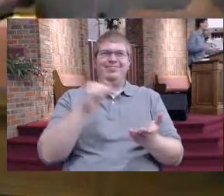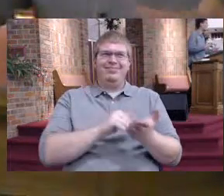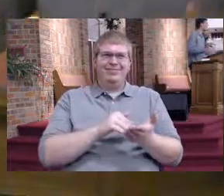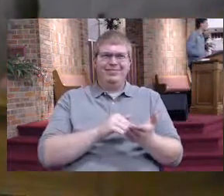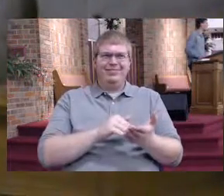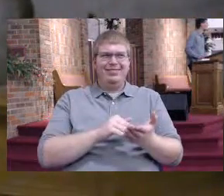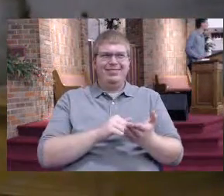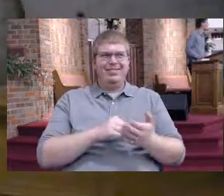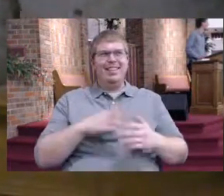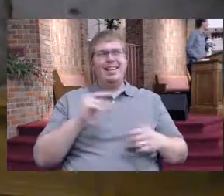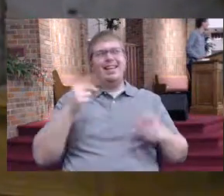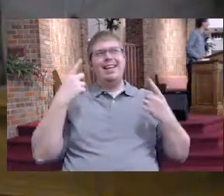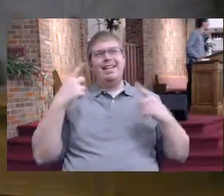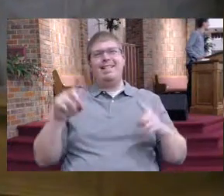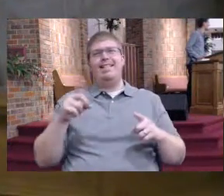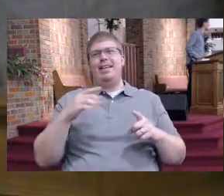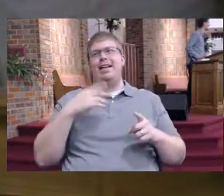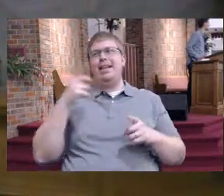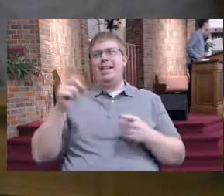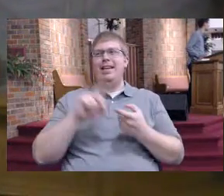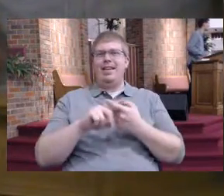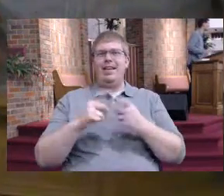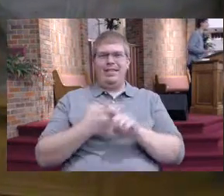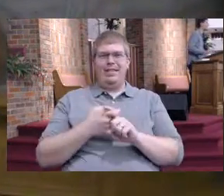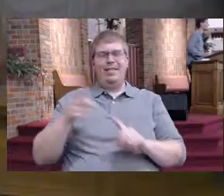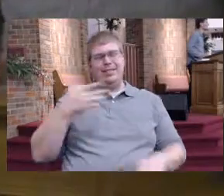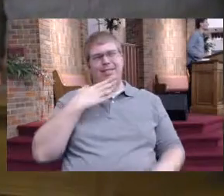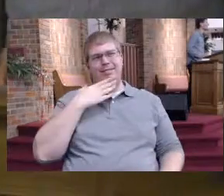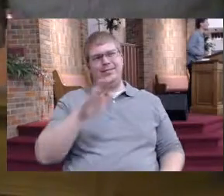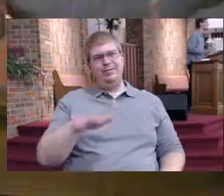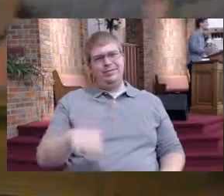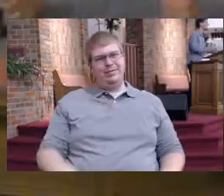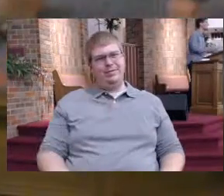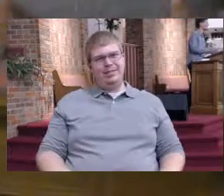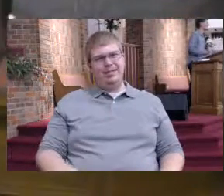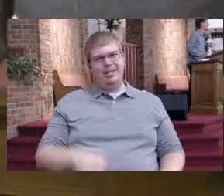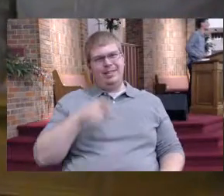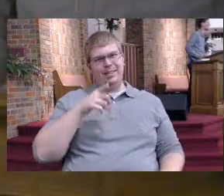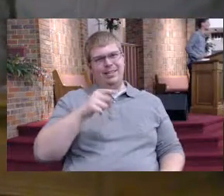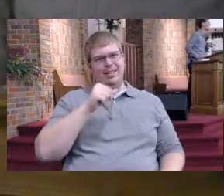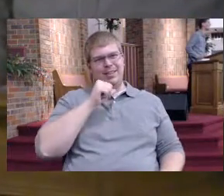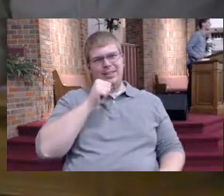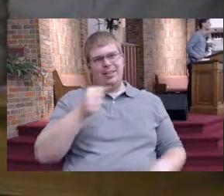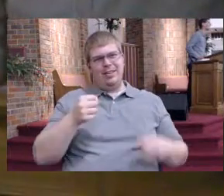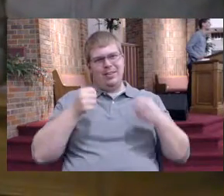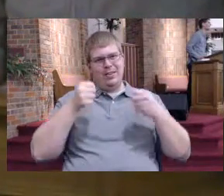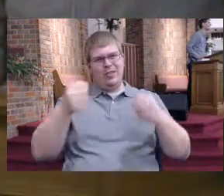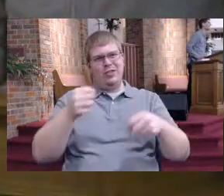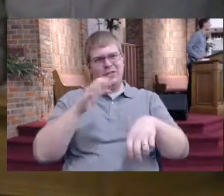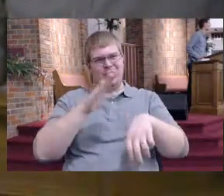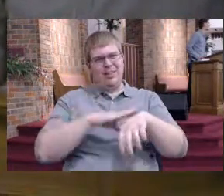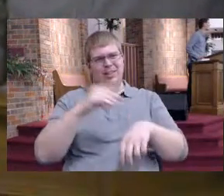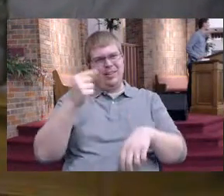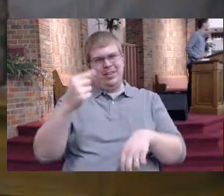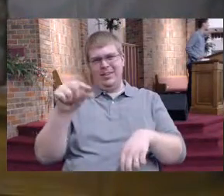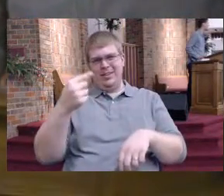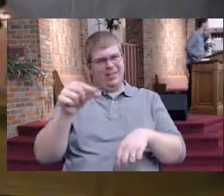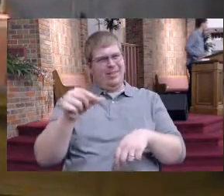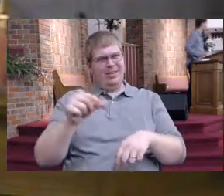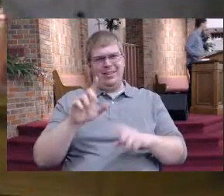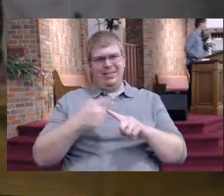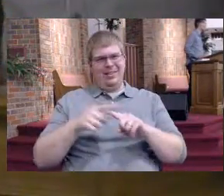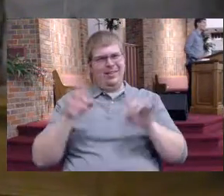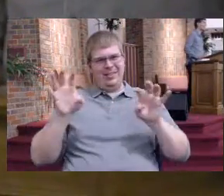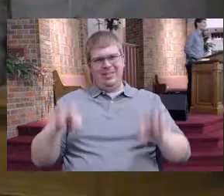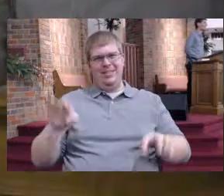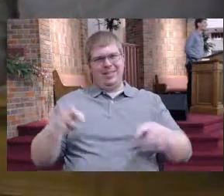finally, a good friend of mine, a colleague over in a different town, said the golden rule is you don't drive on green, you don't drive on grass. And so